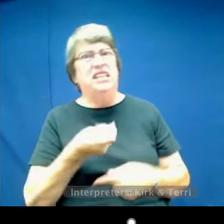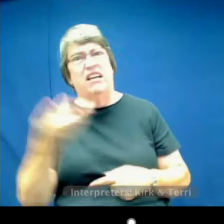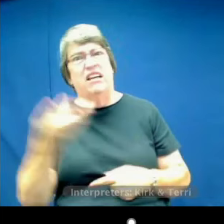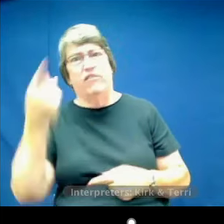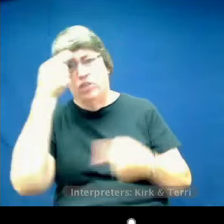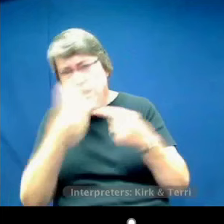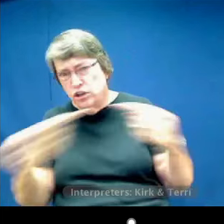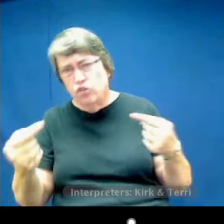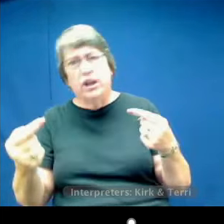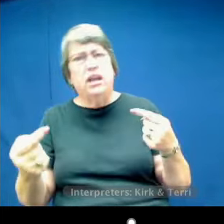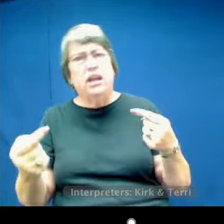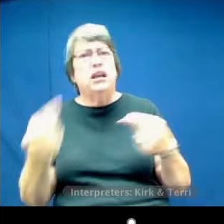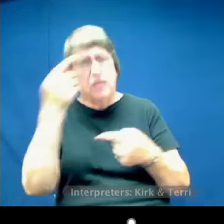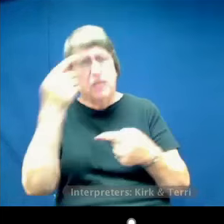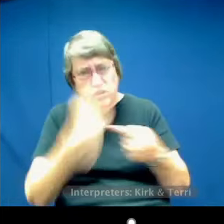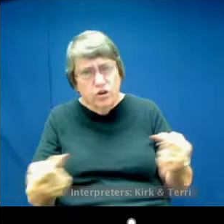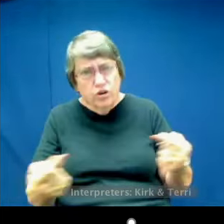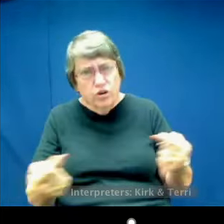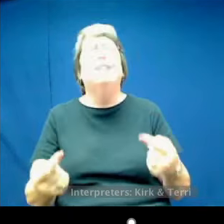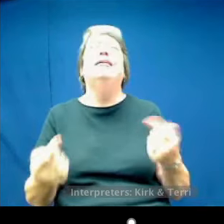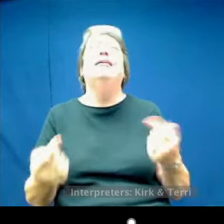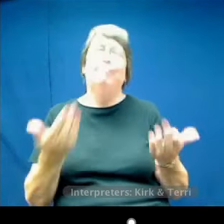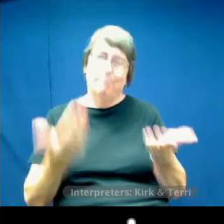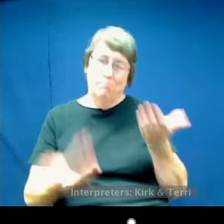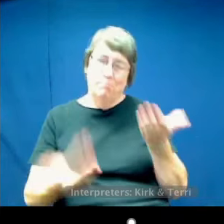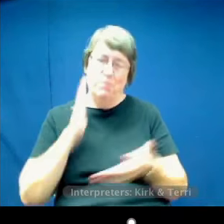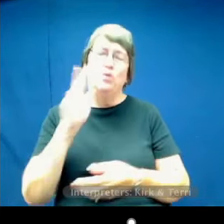may need a full team of interpreters.